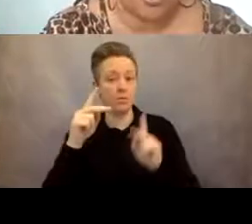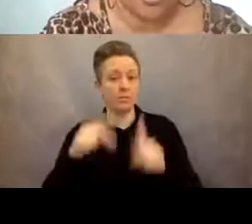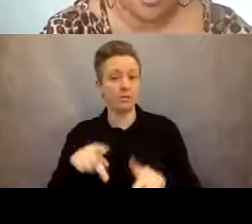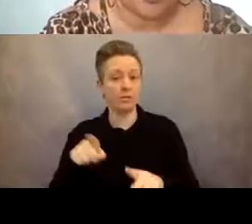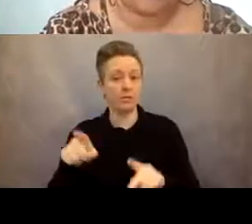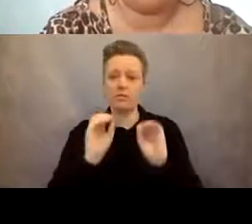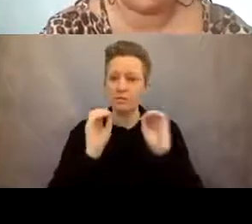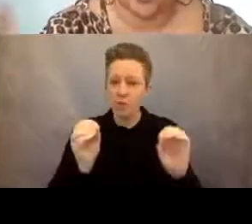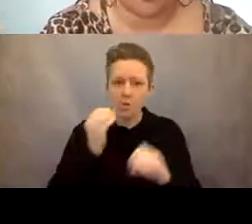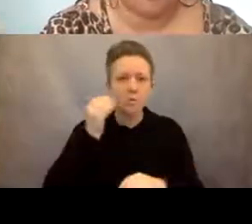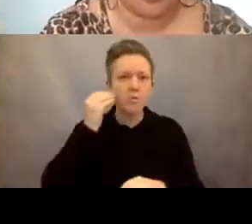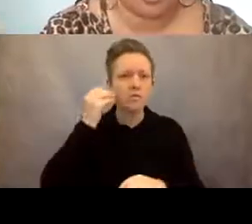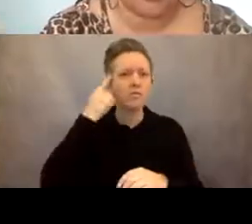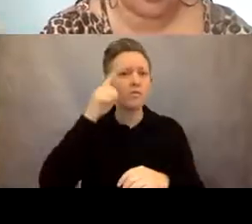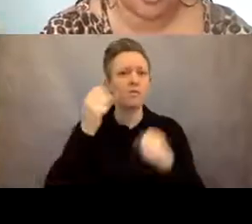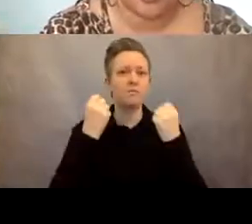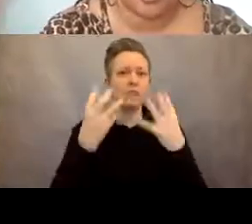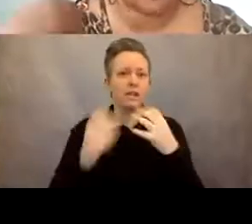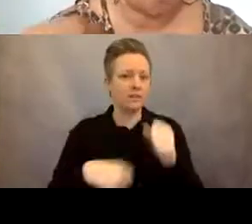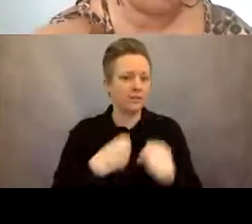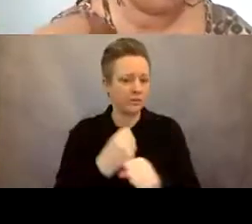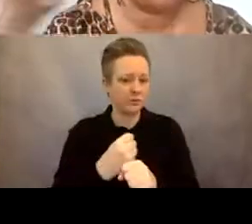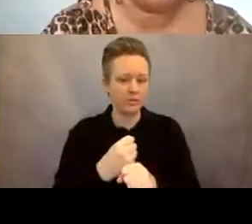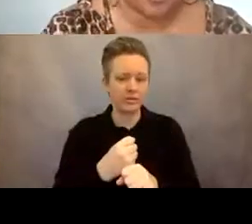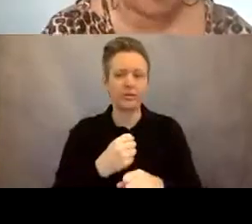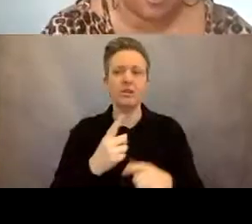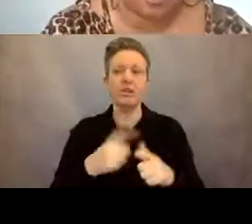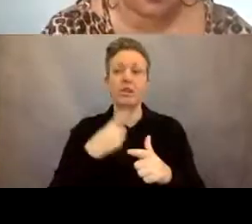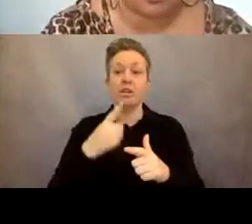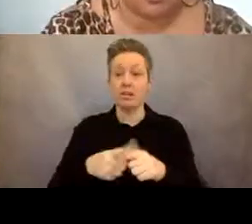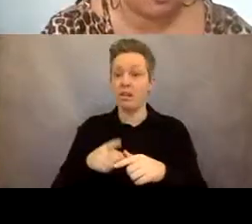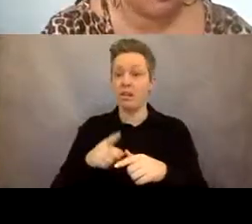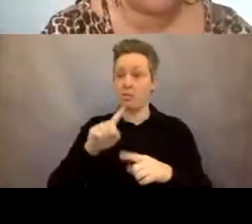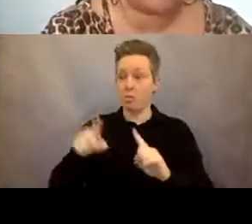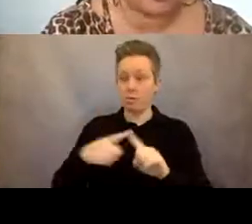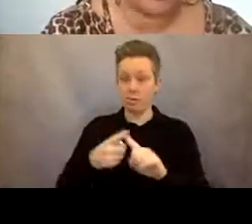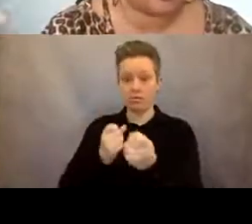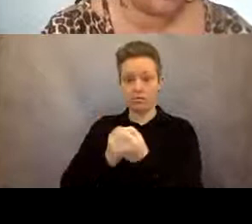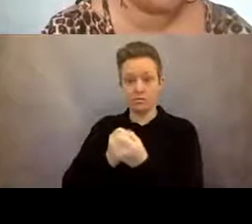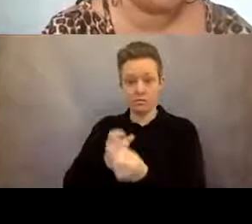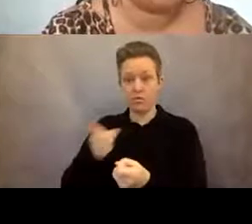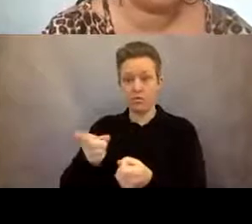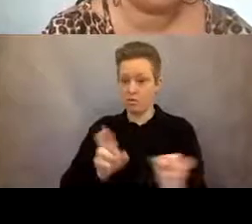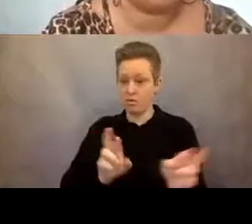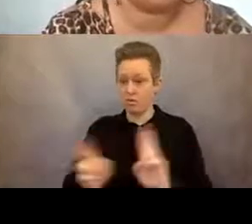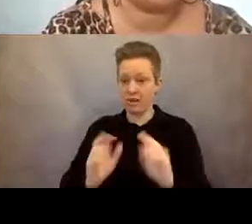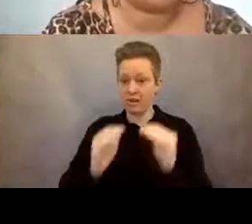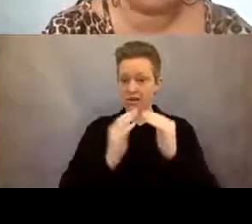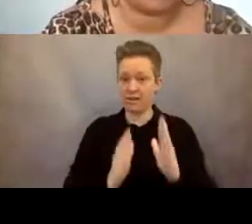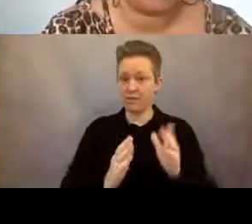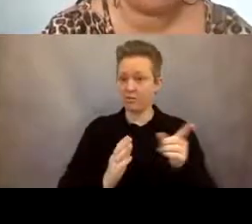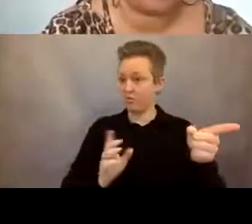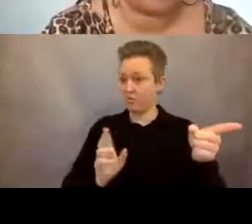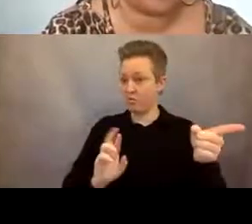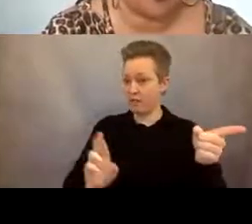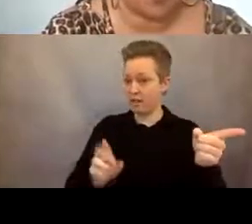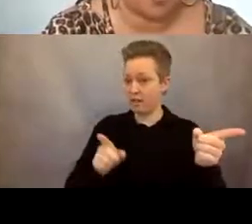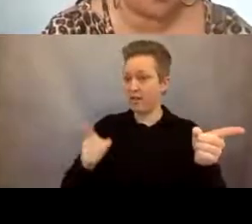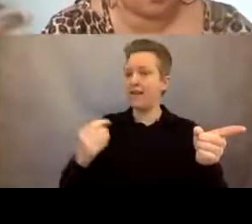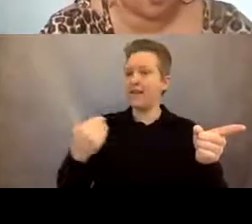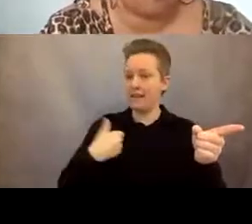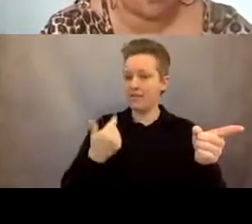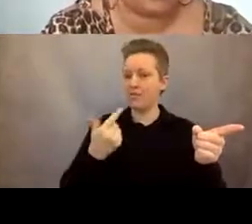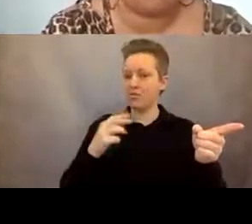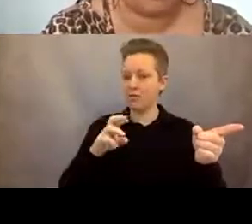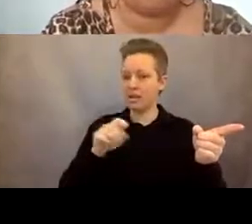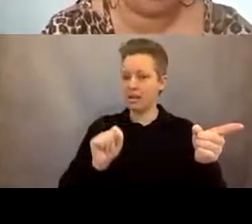grant and moved out of shelter, I got a call from her new case manager who was saying, "Hey, so-and-so isn't showing up. What's going on?